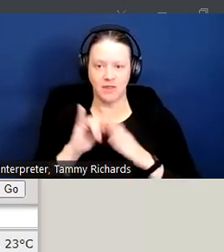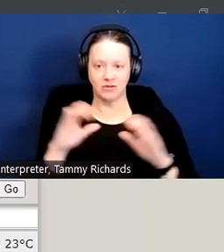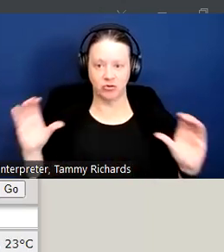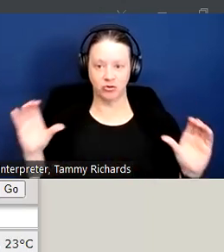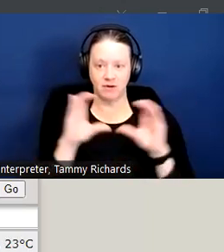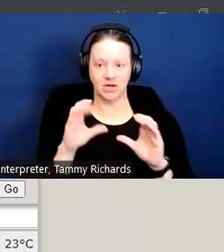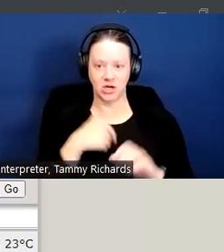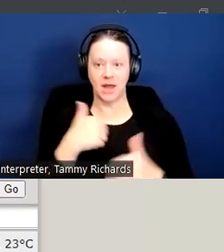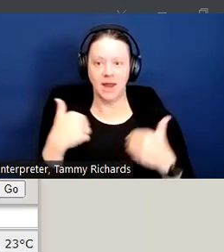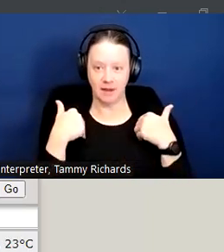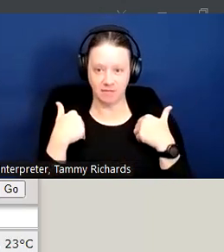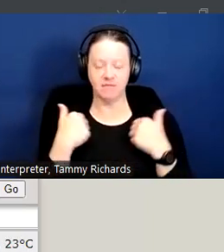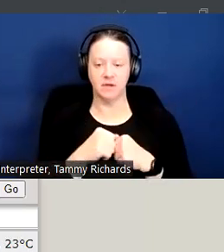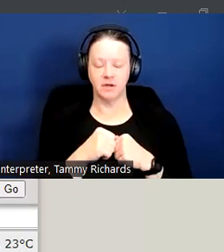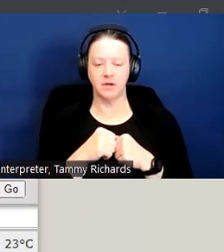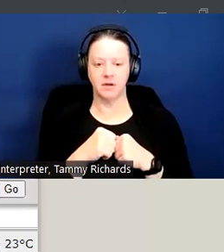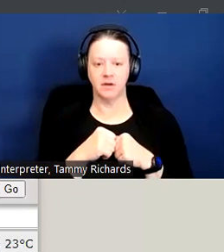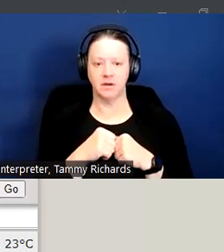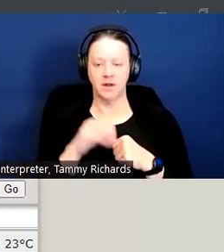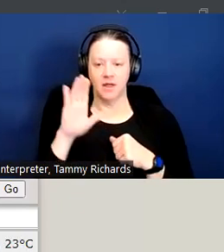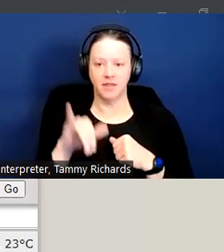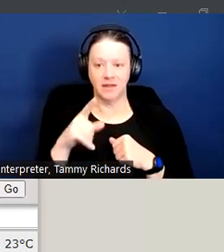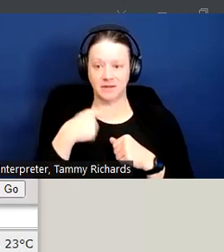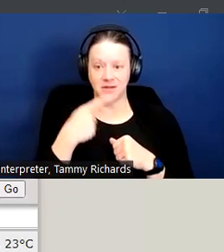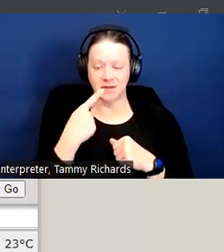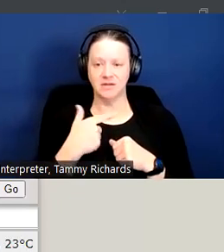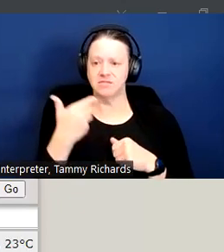have. That essentially